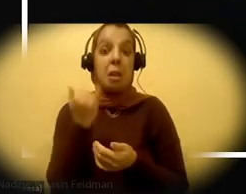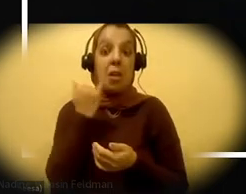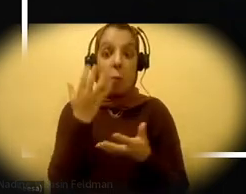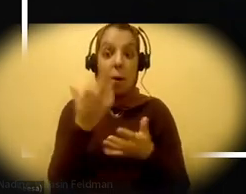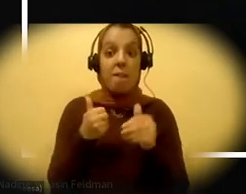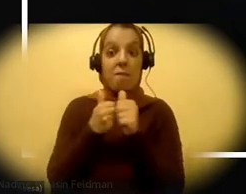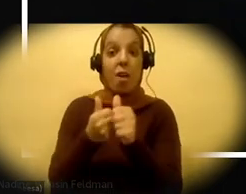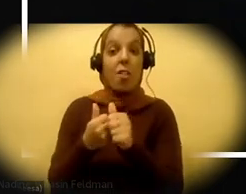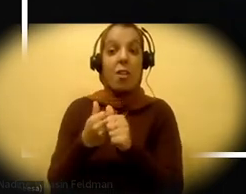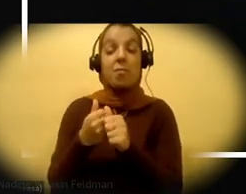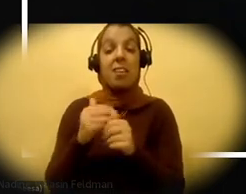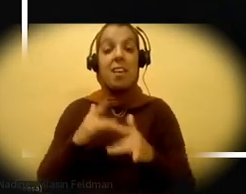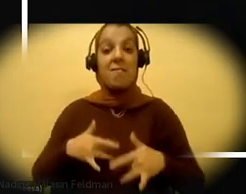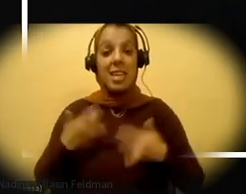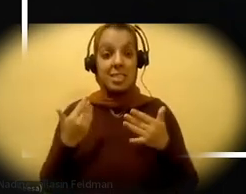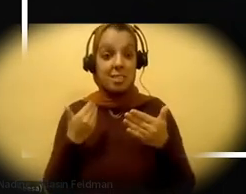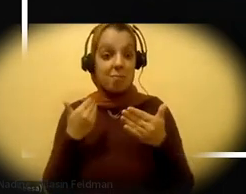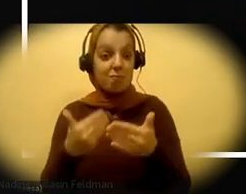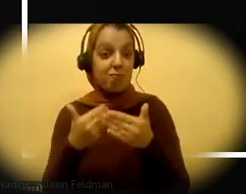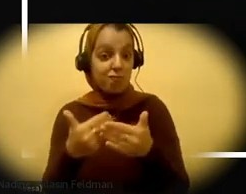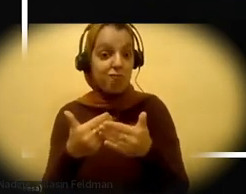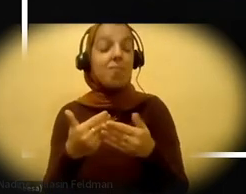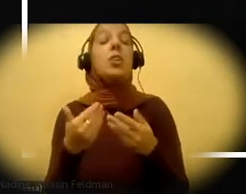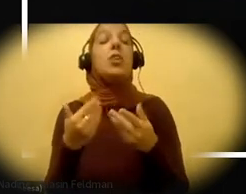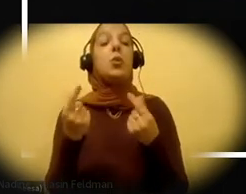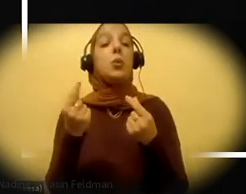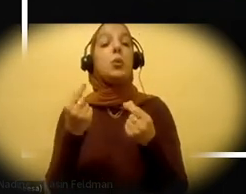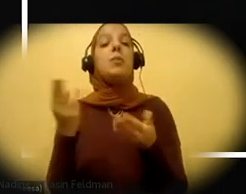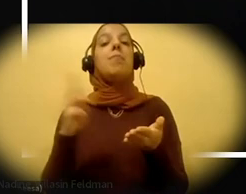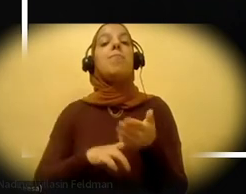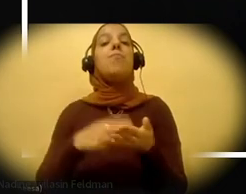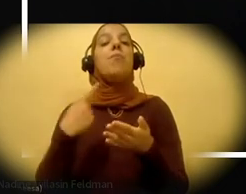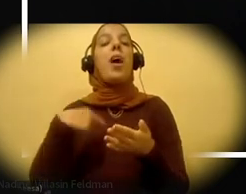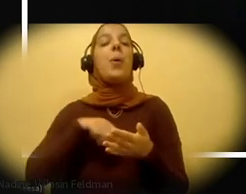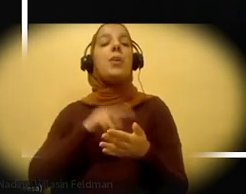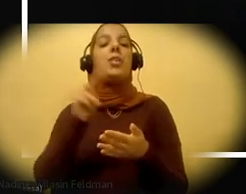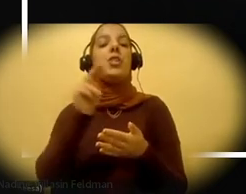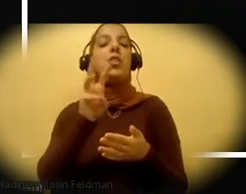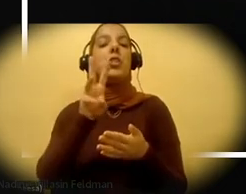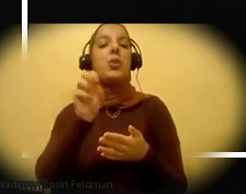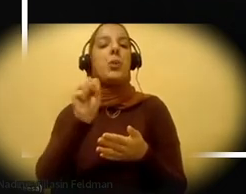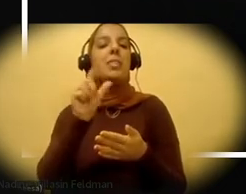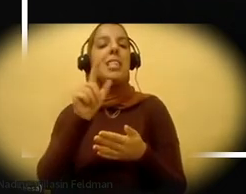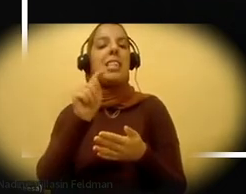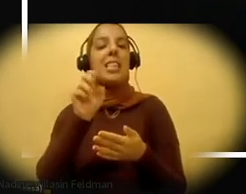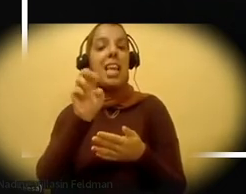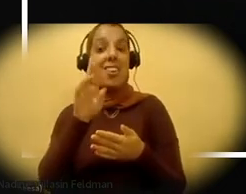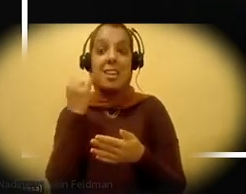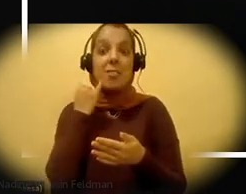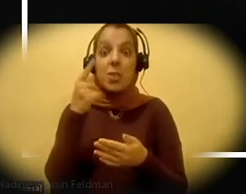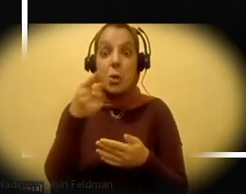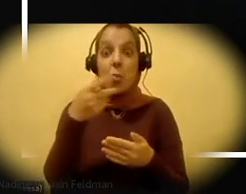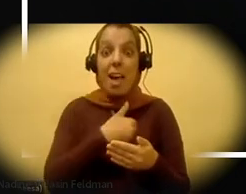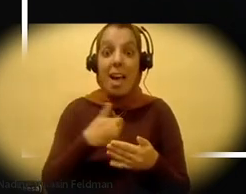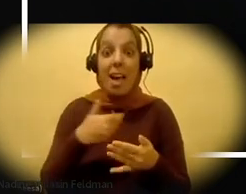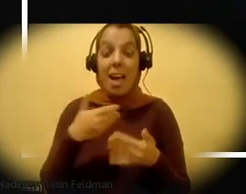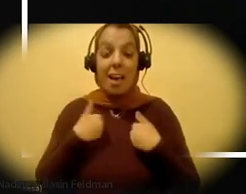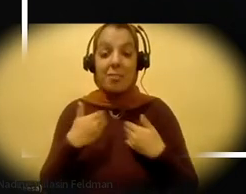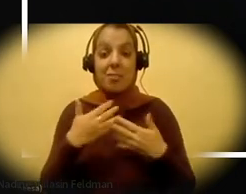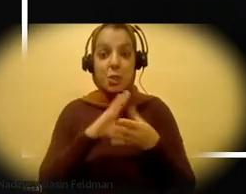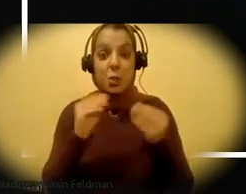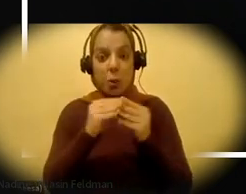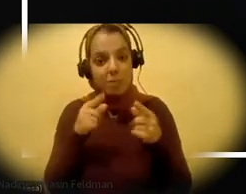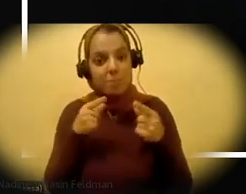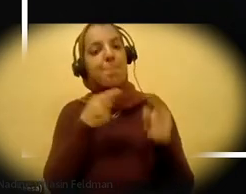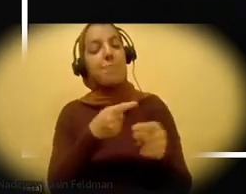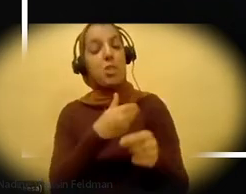please be sure to sign up for our newsletter. If you have a Toronto story that you would like to share with us, please drop